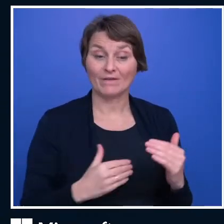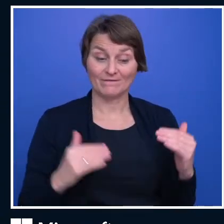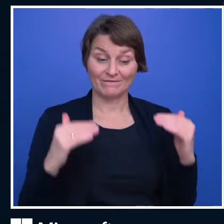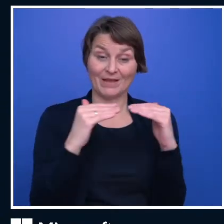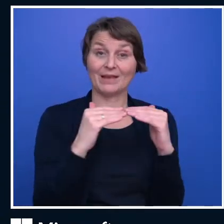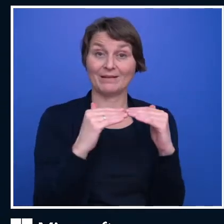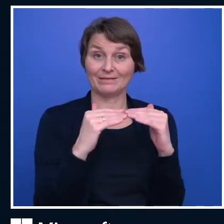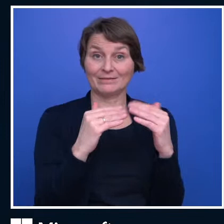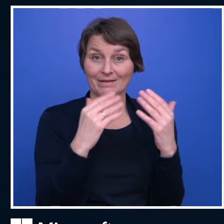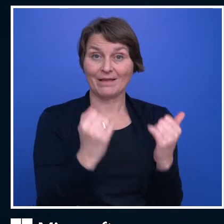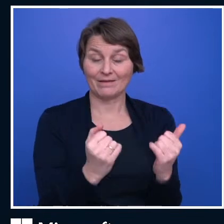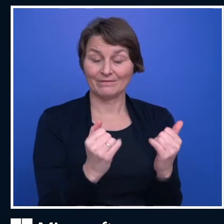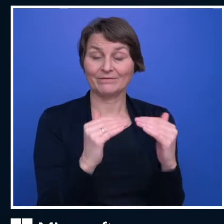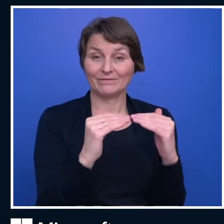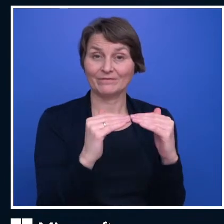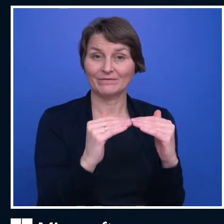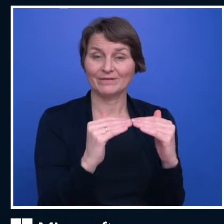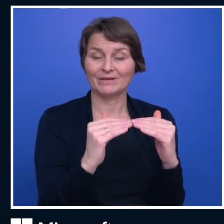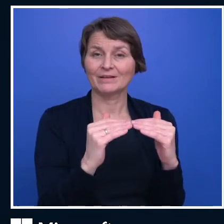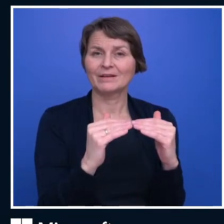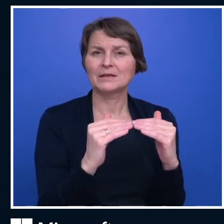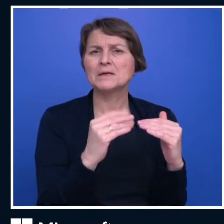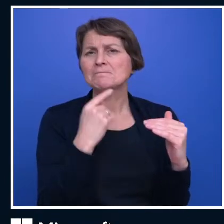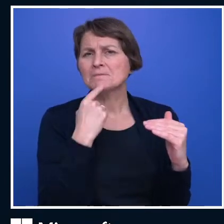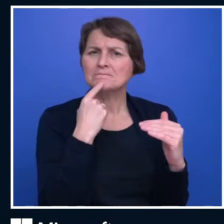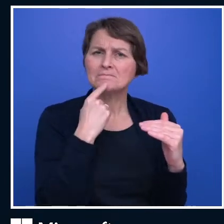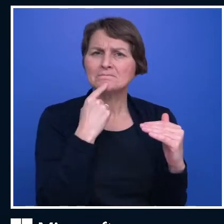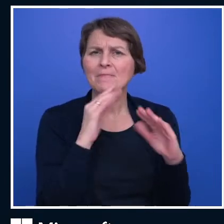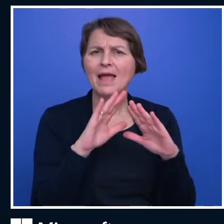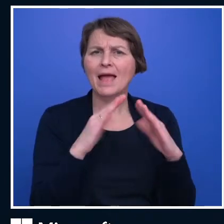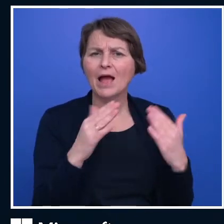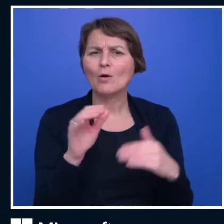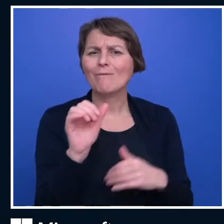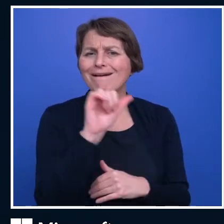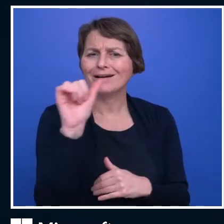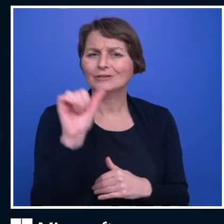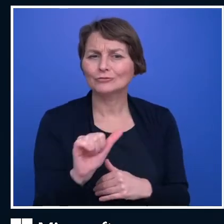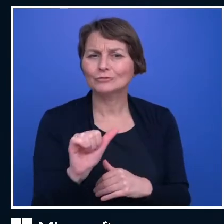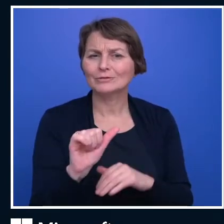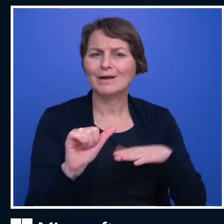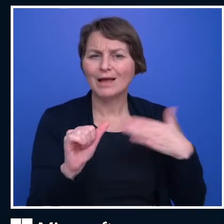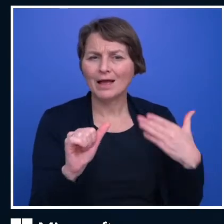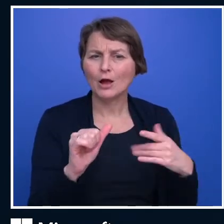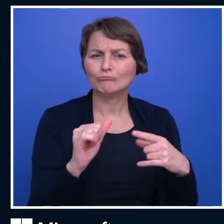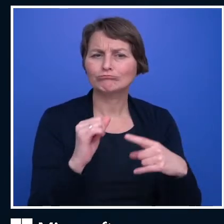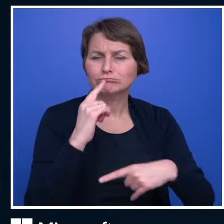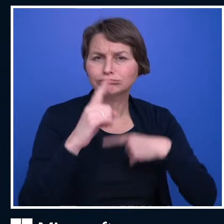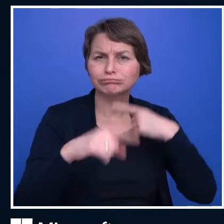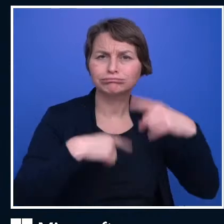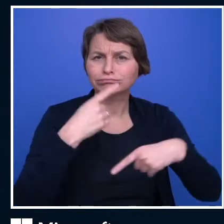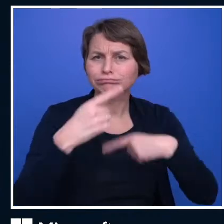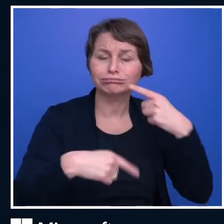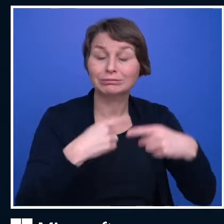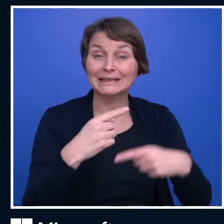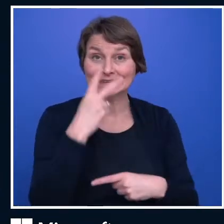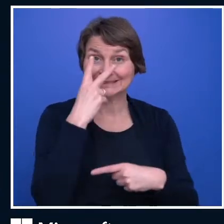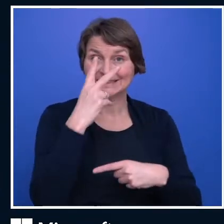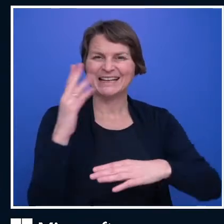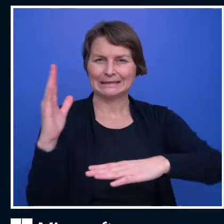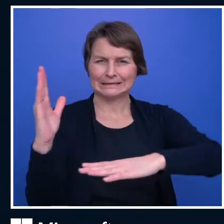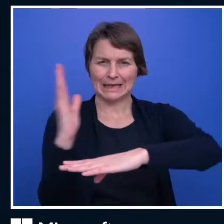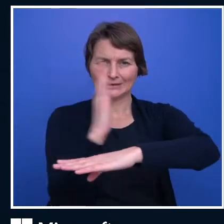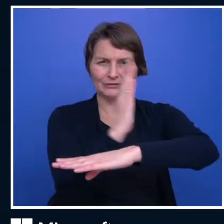preview. So for every run you do with Azure ML, you could see the fairness dashboards and how to mitigate